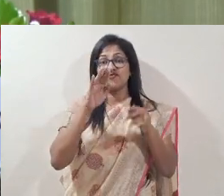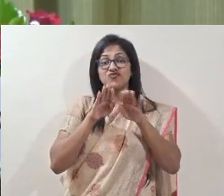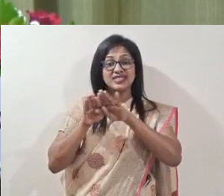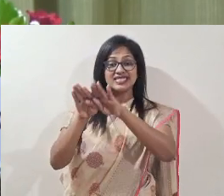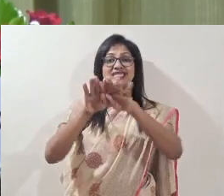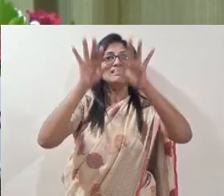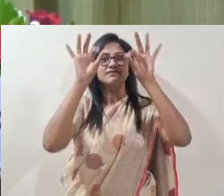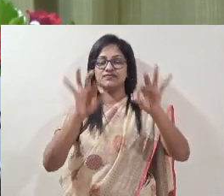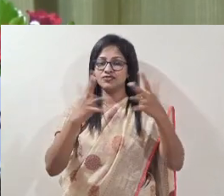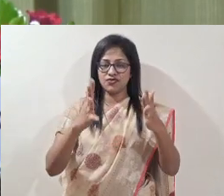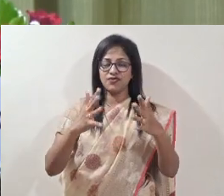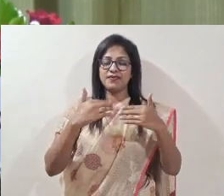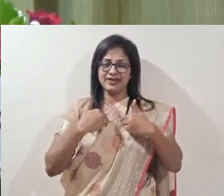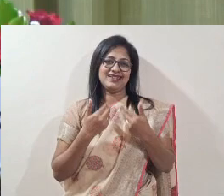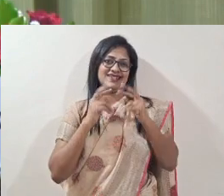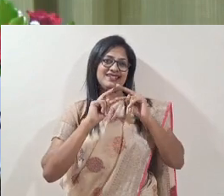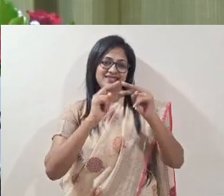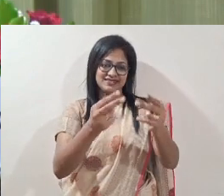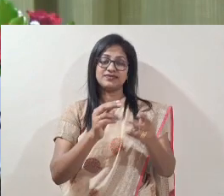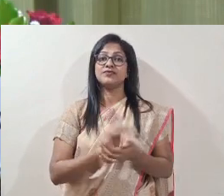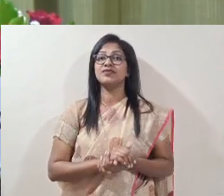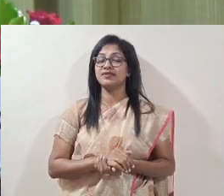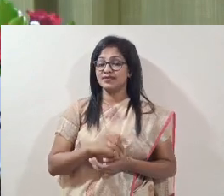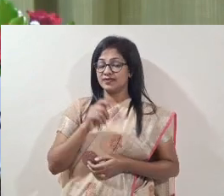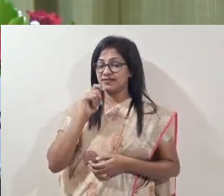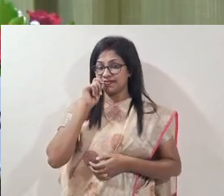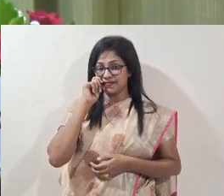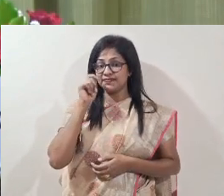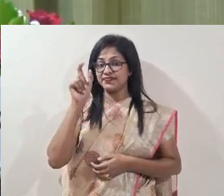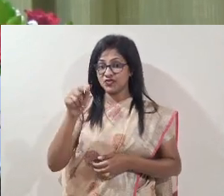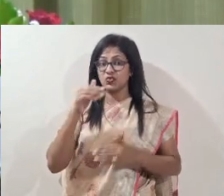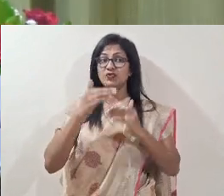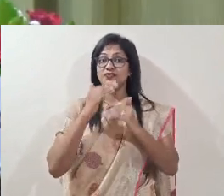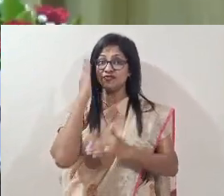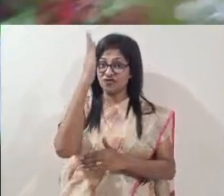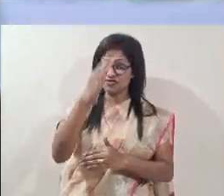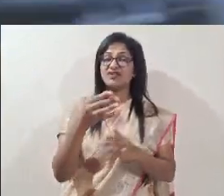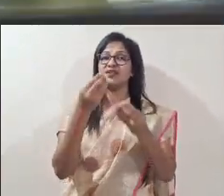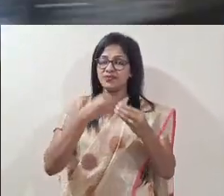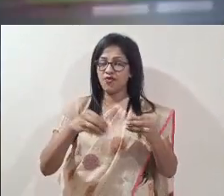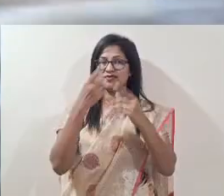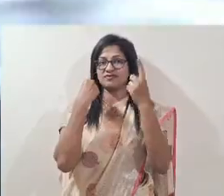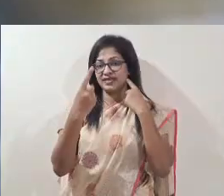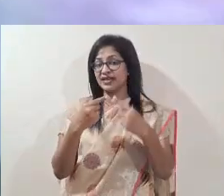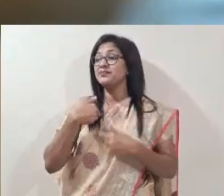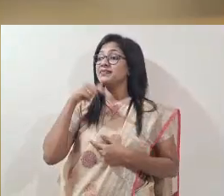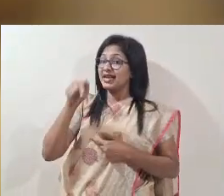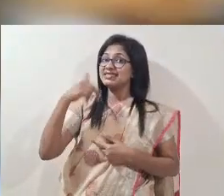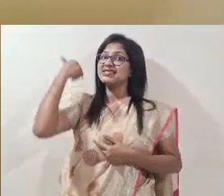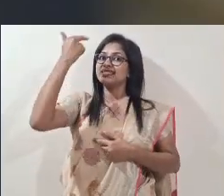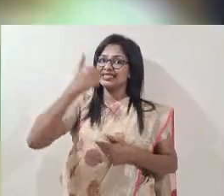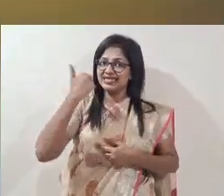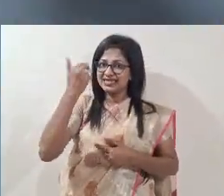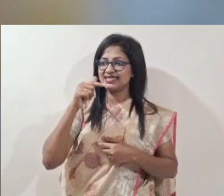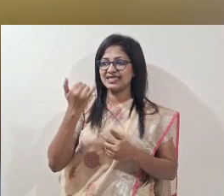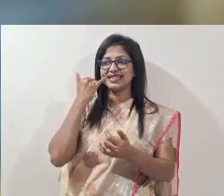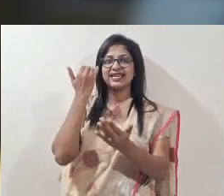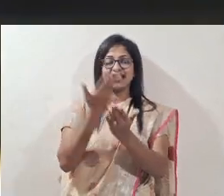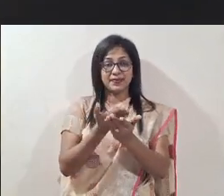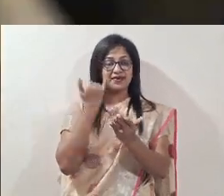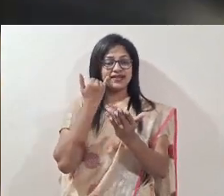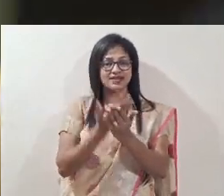to go yes, further to examine these issues. so that's why exactly in the recommendations we have recommended it only at very busy